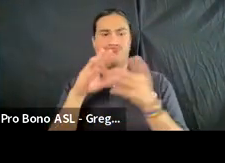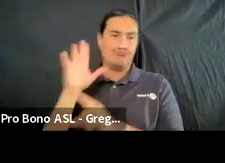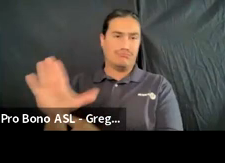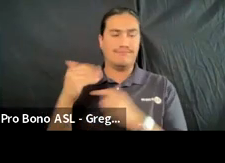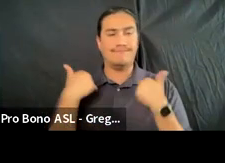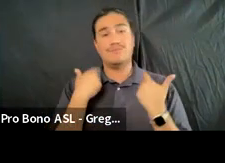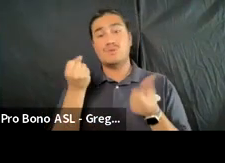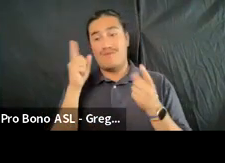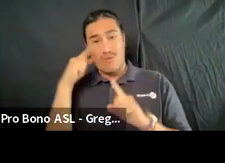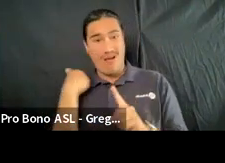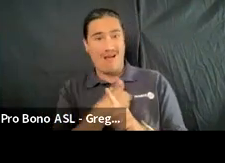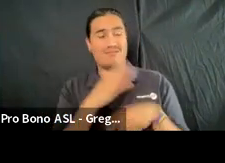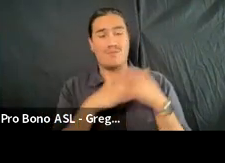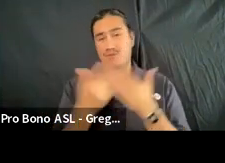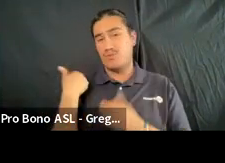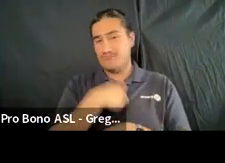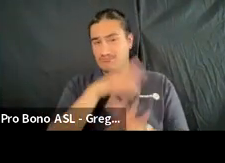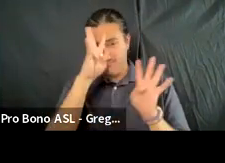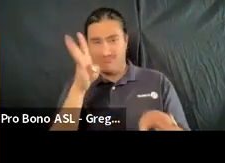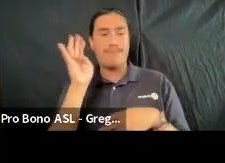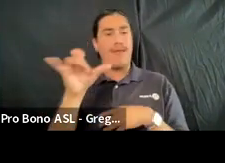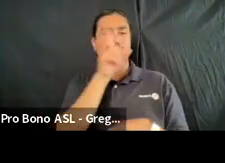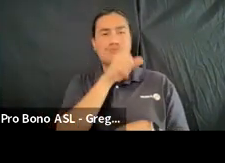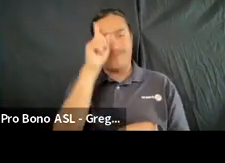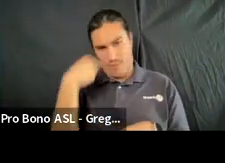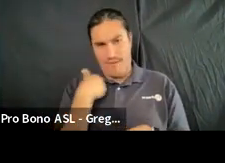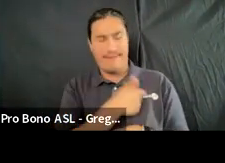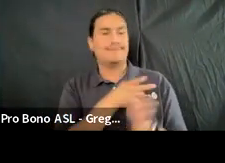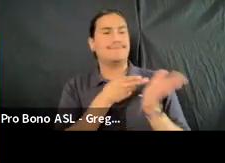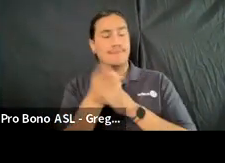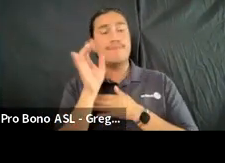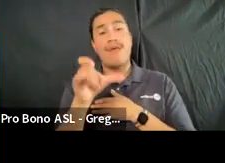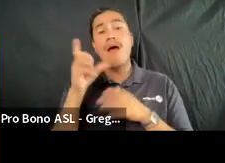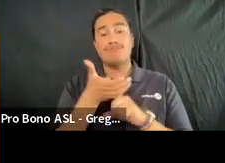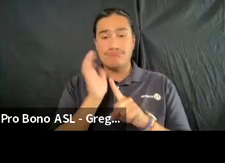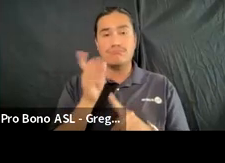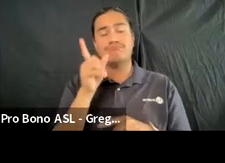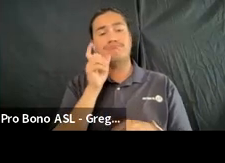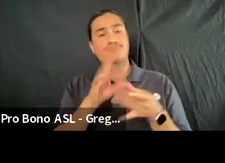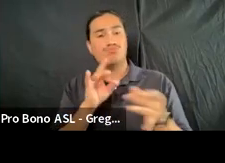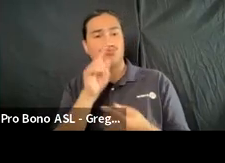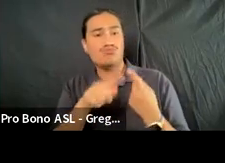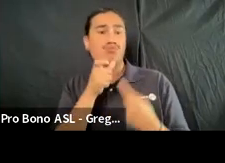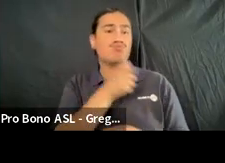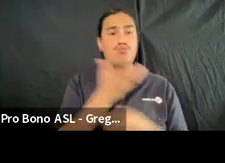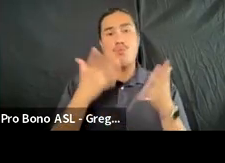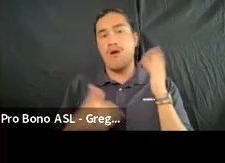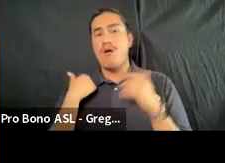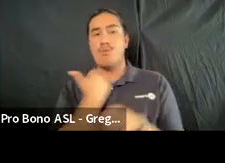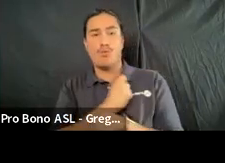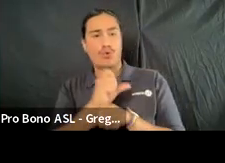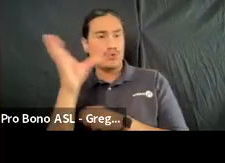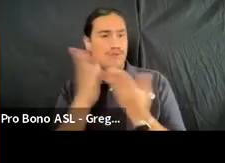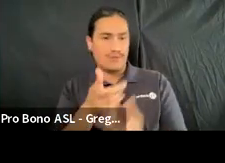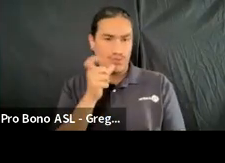us, whatever we just created, is it true to us? And does it speak to who or what our work is in service of? and